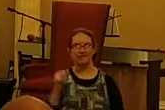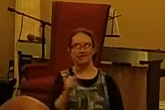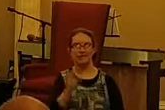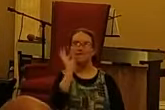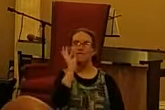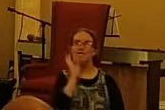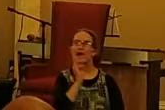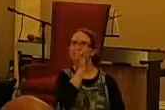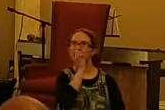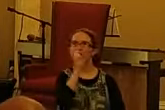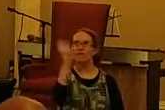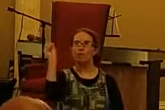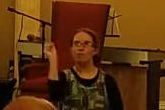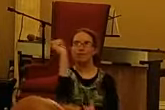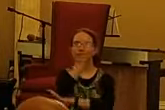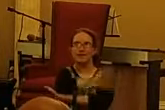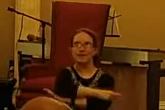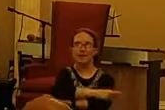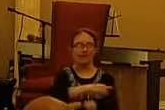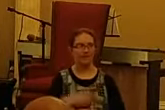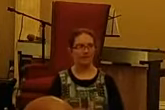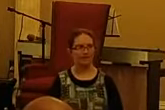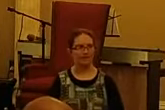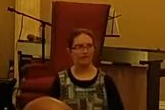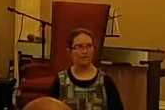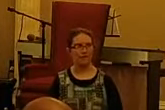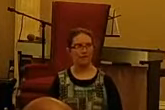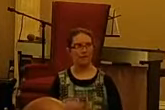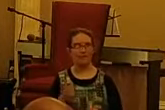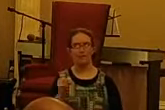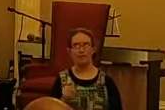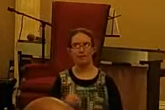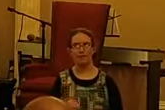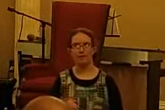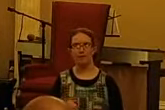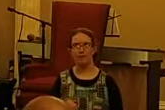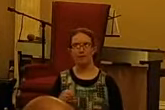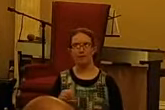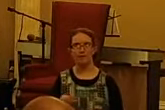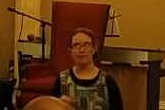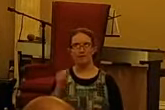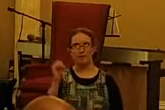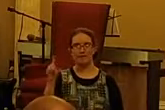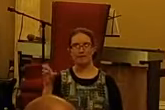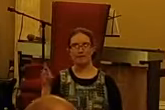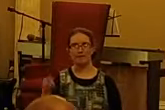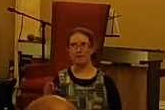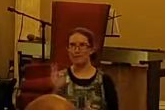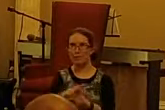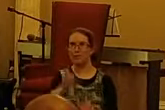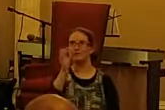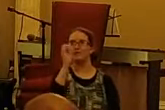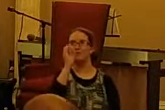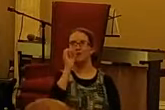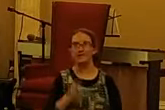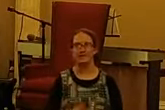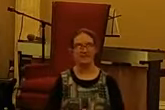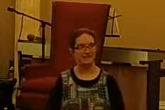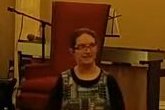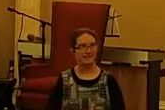fasting 40 days. And he didn't have no igloo cooler with him full of drinks, okay? Amen.